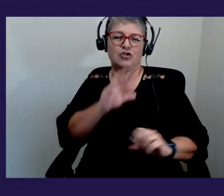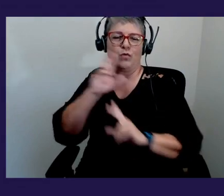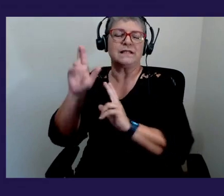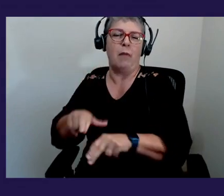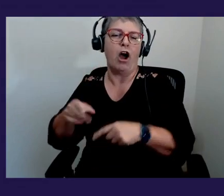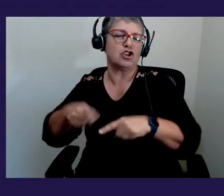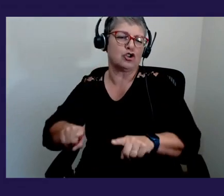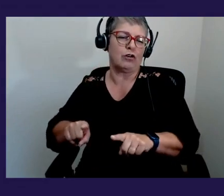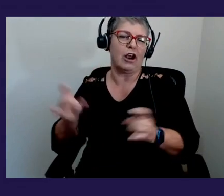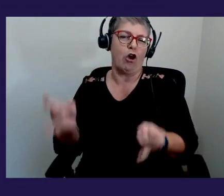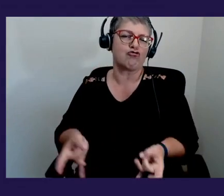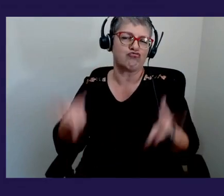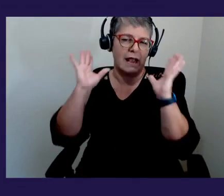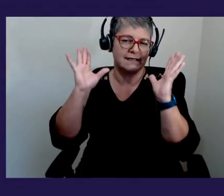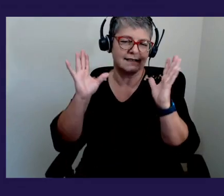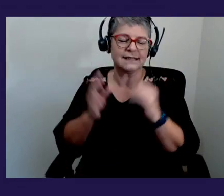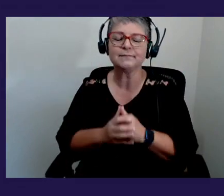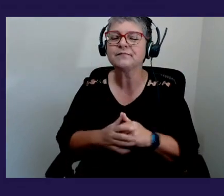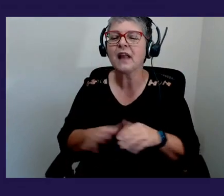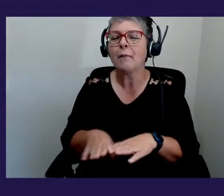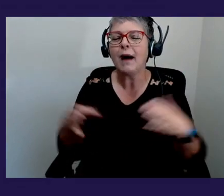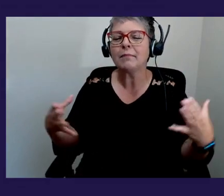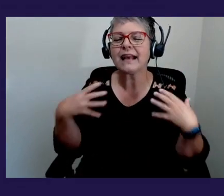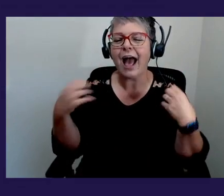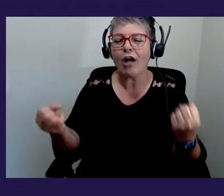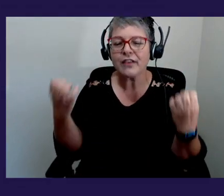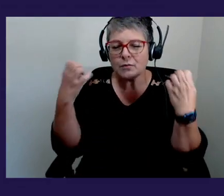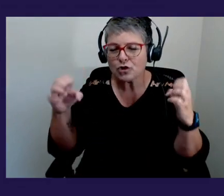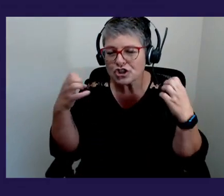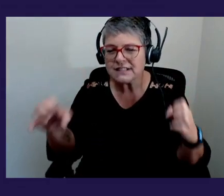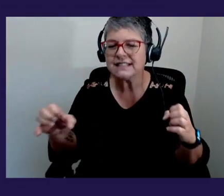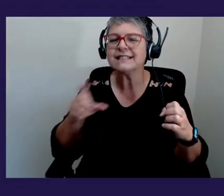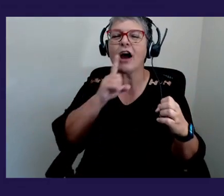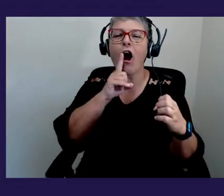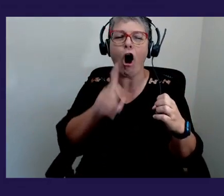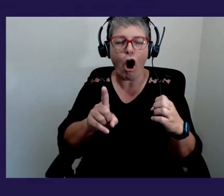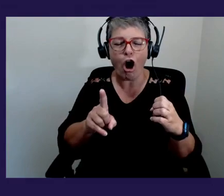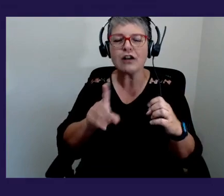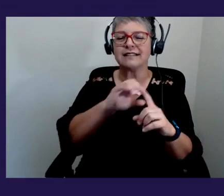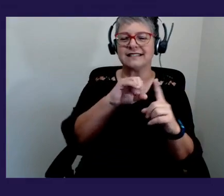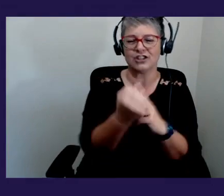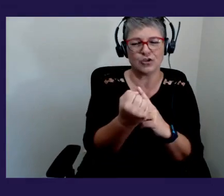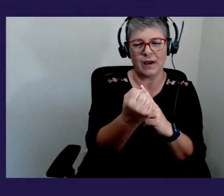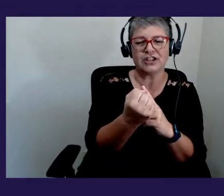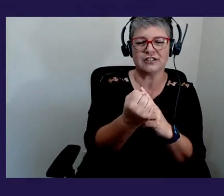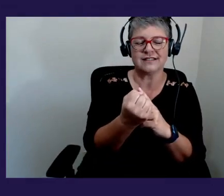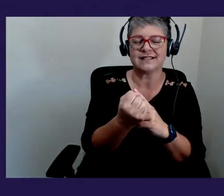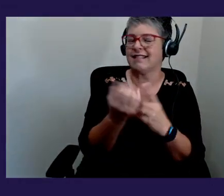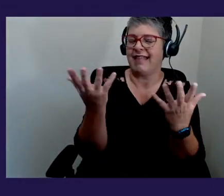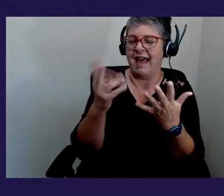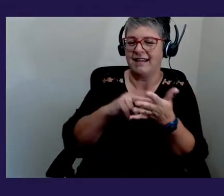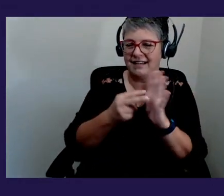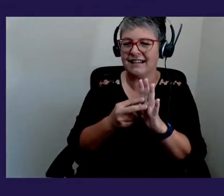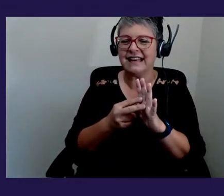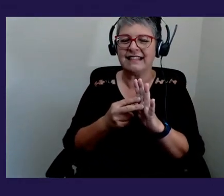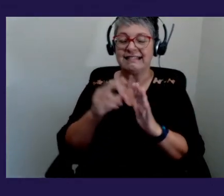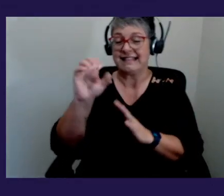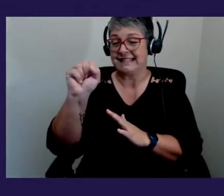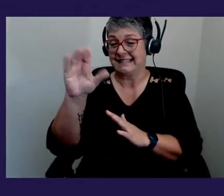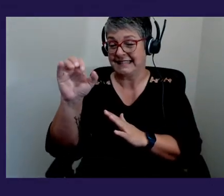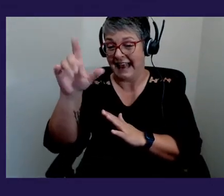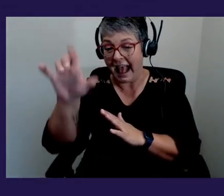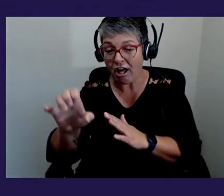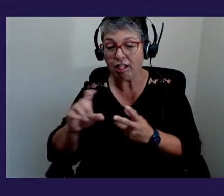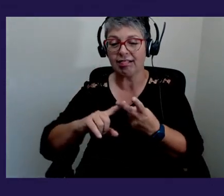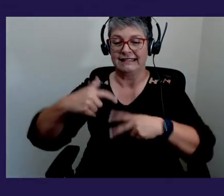memory, public health emergencies are defined as situations whose scale, timing, or unpredictability threatens